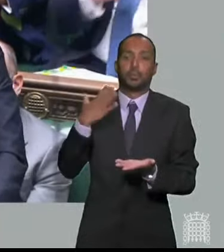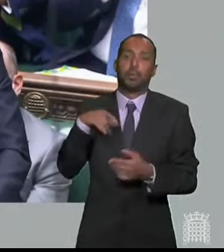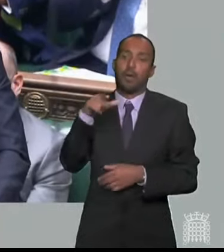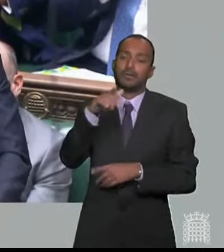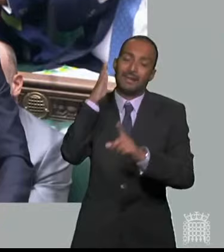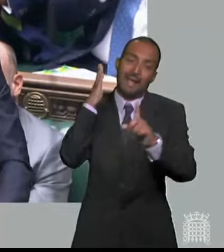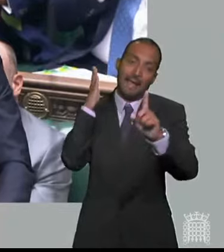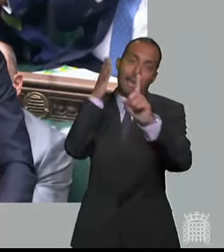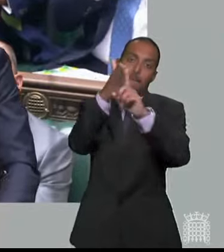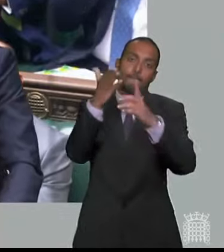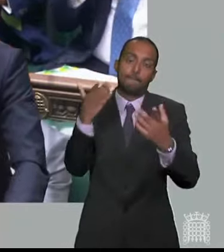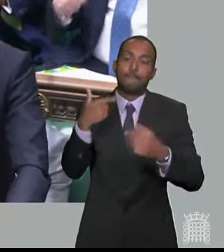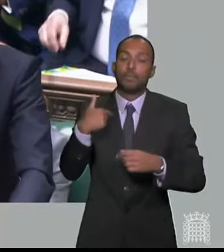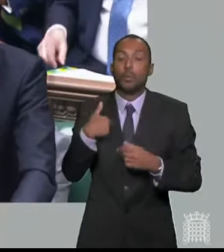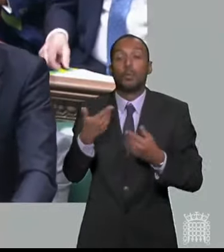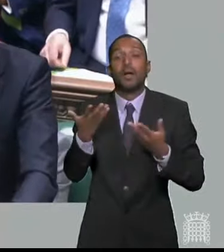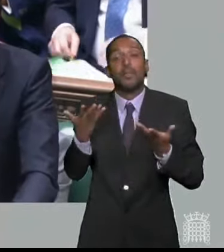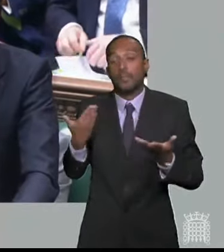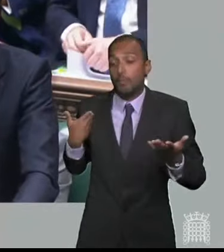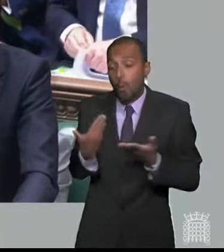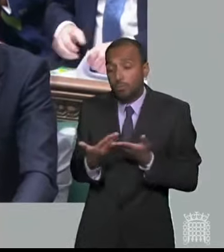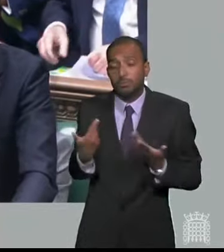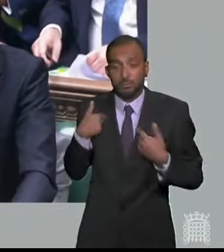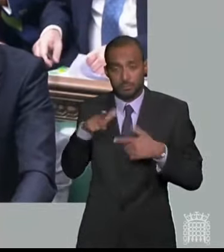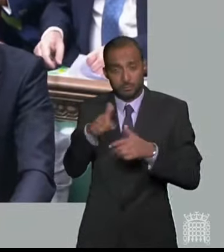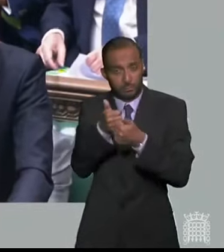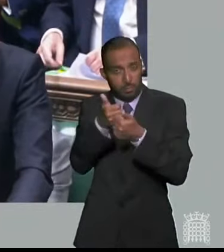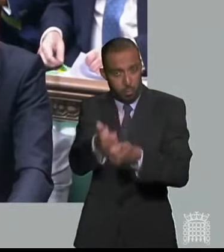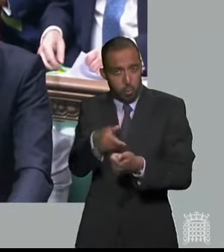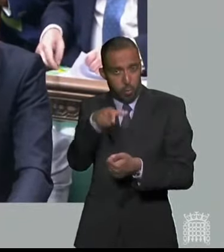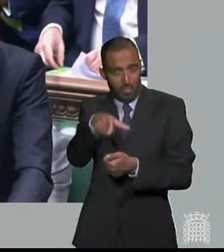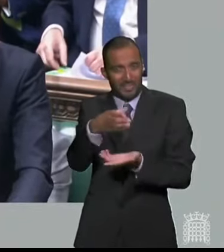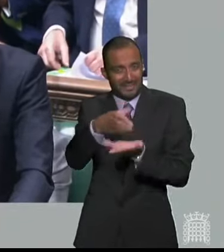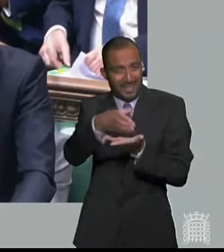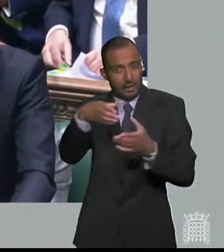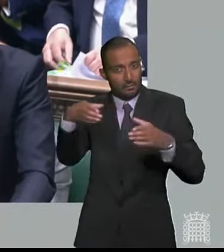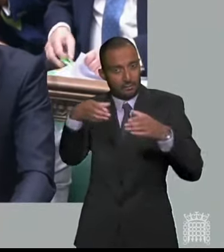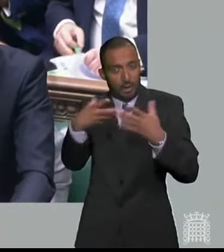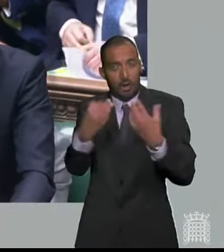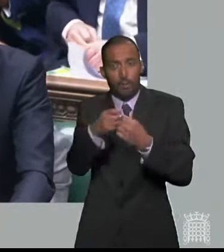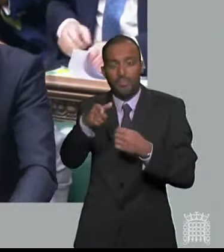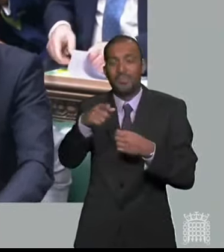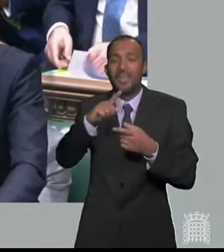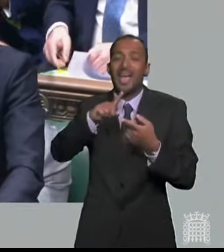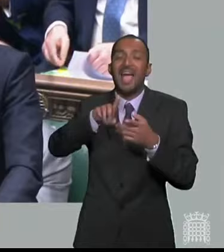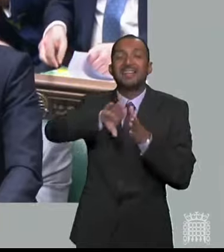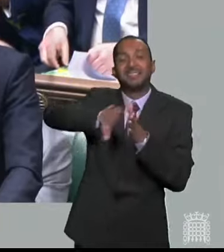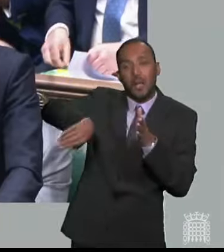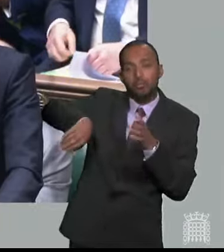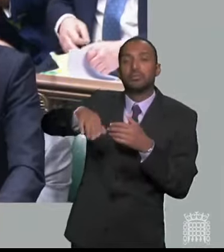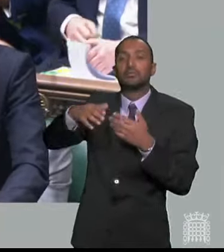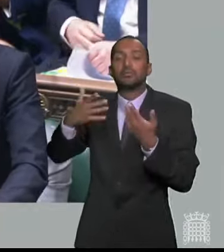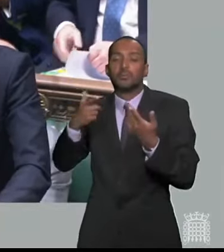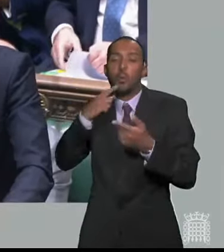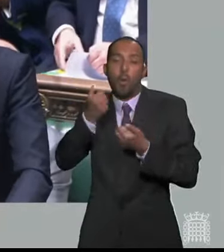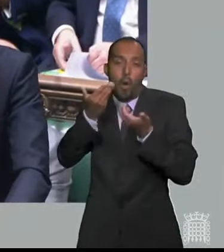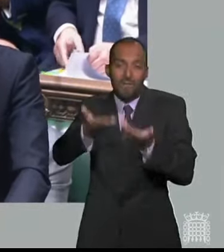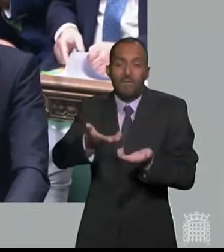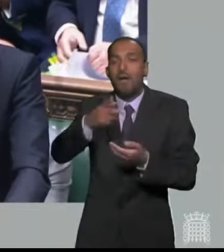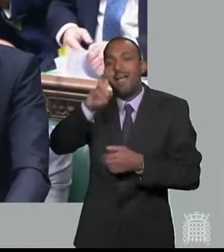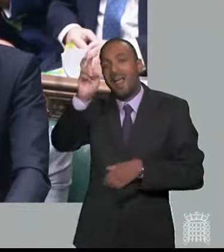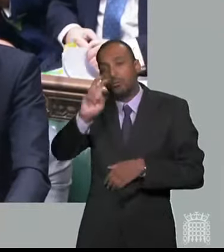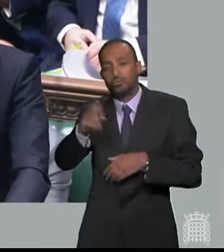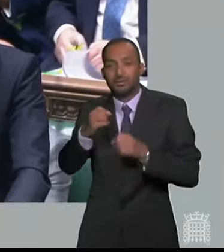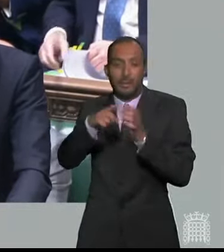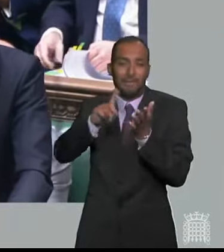in the meantime, we are supporting the sector, Mr Speaker, with our energy industries exemption, which provides discounted energy bills, and